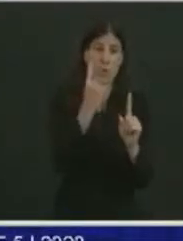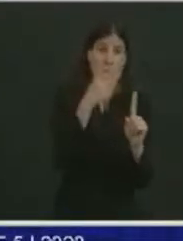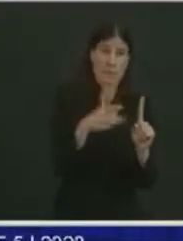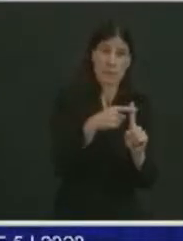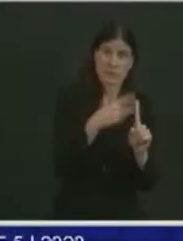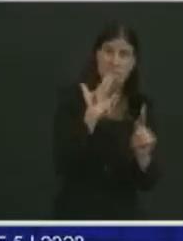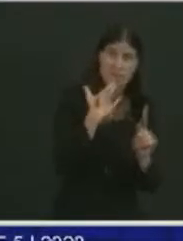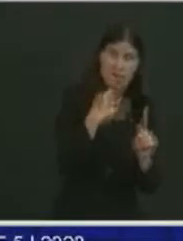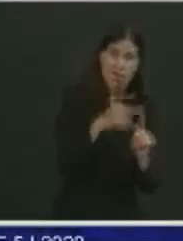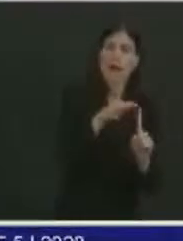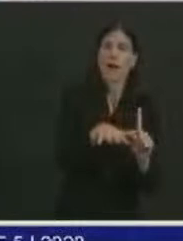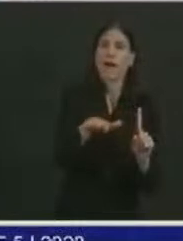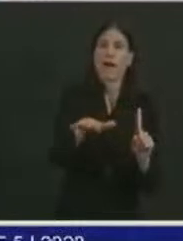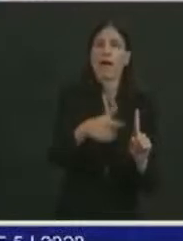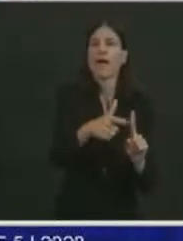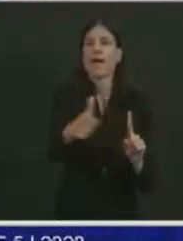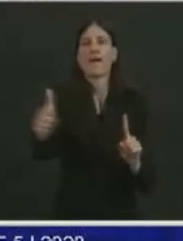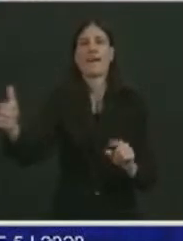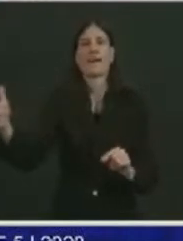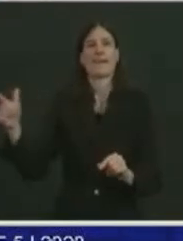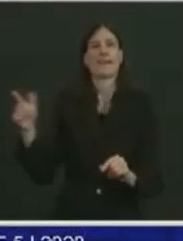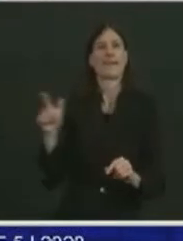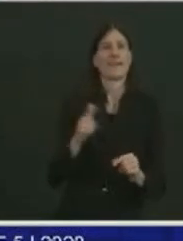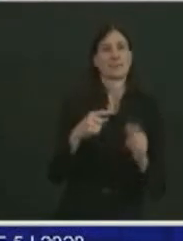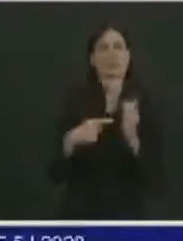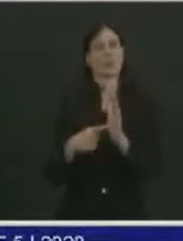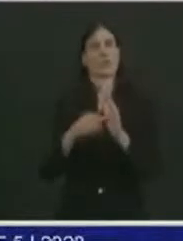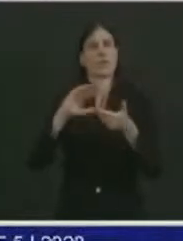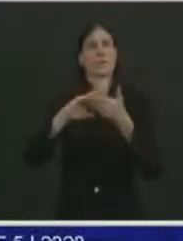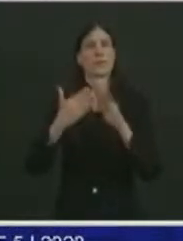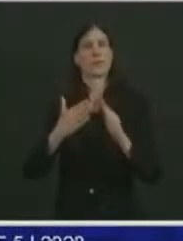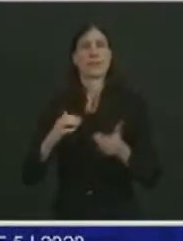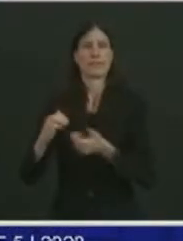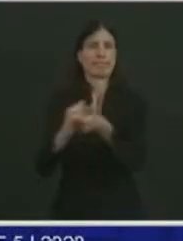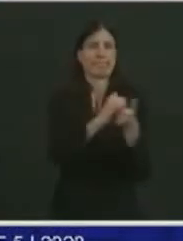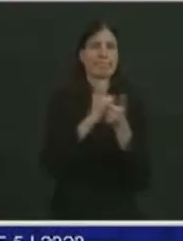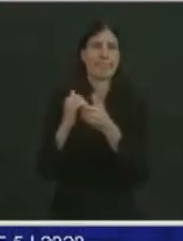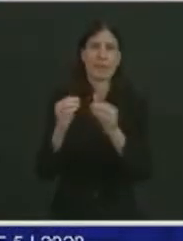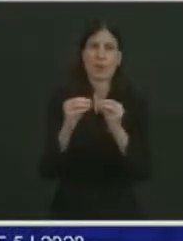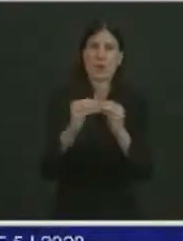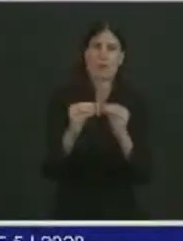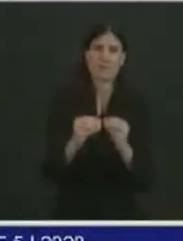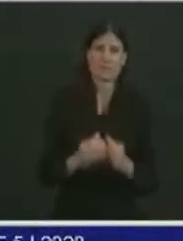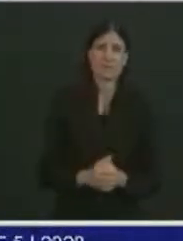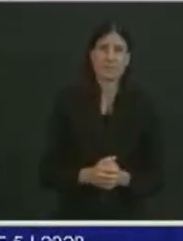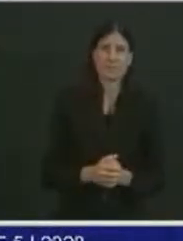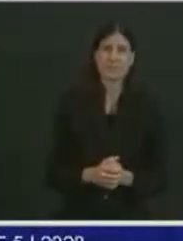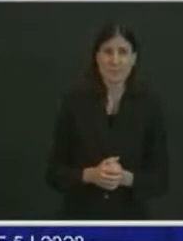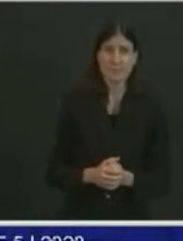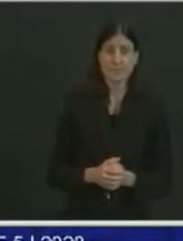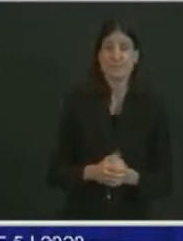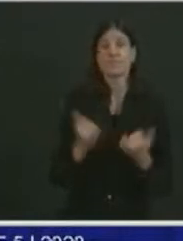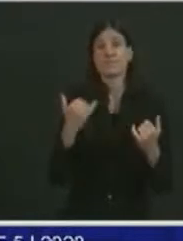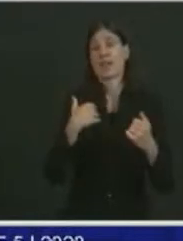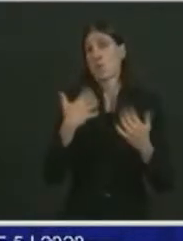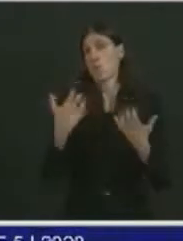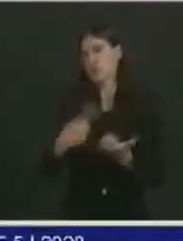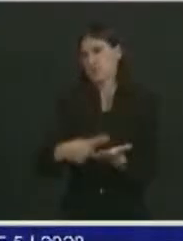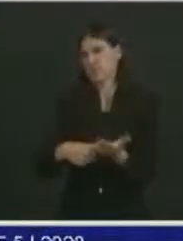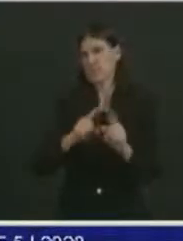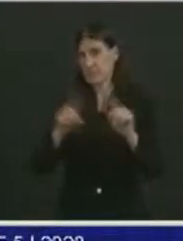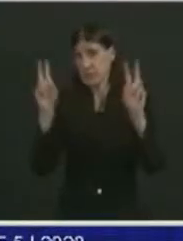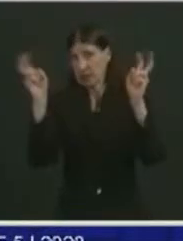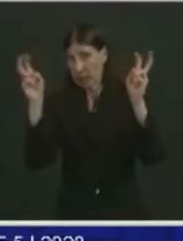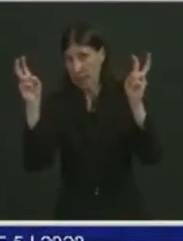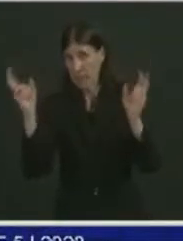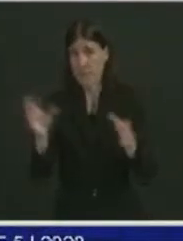the Rhode Islanders who plan to participate in the protests this weekend. Today in Providence at